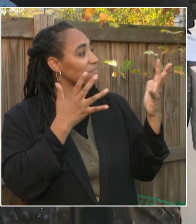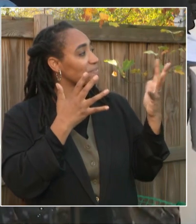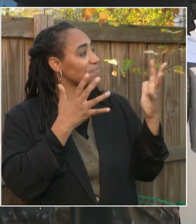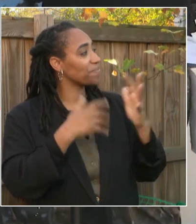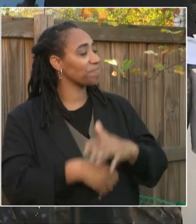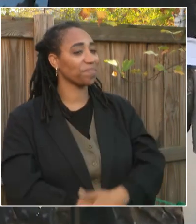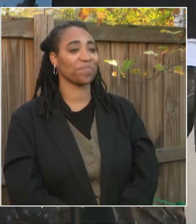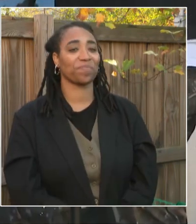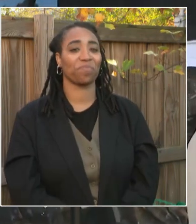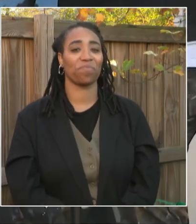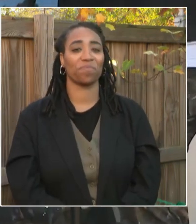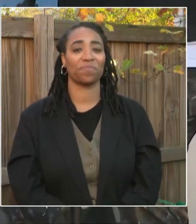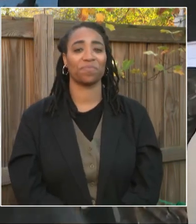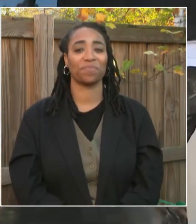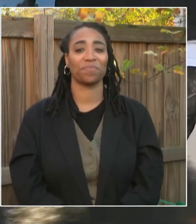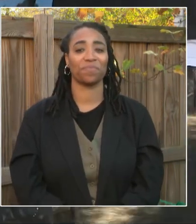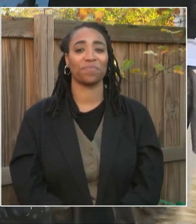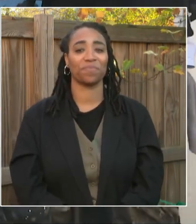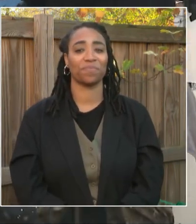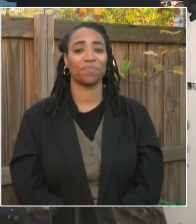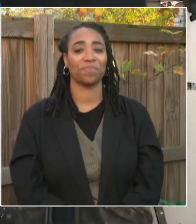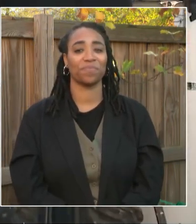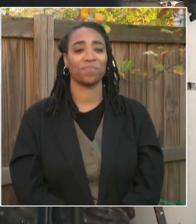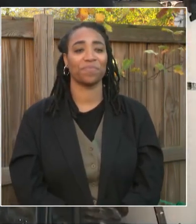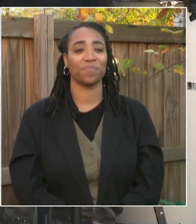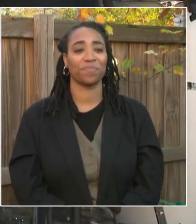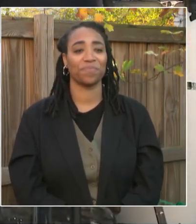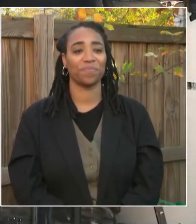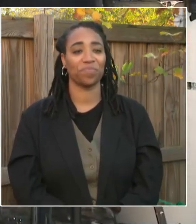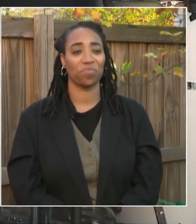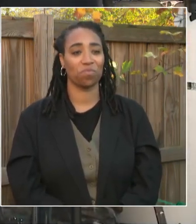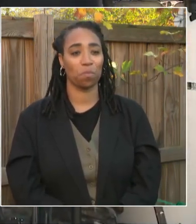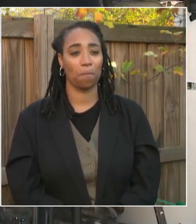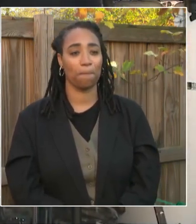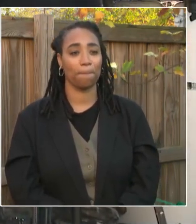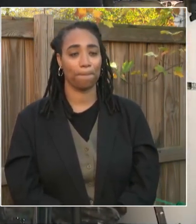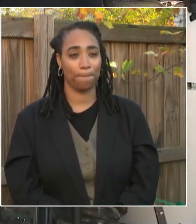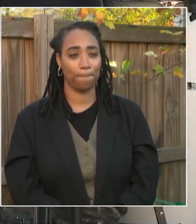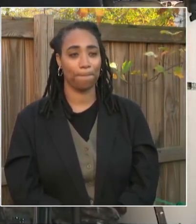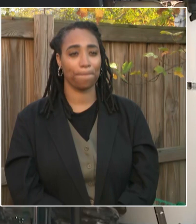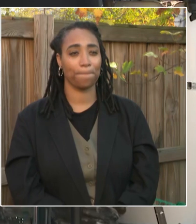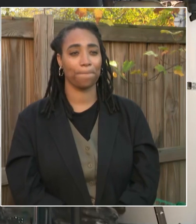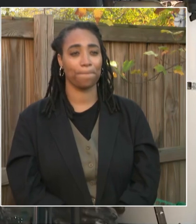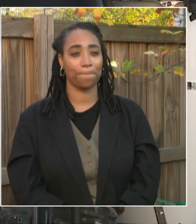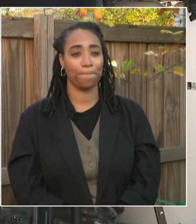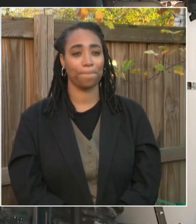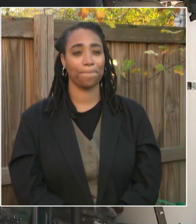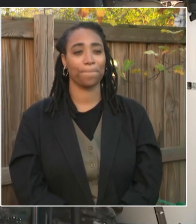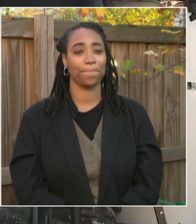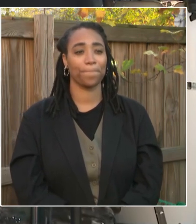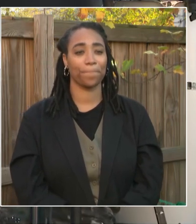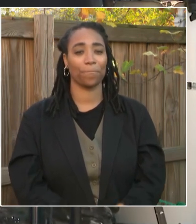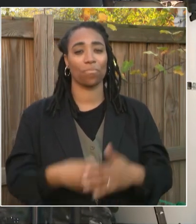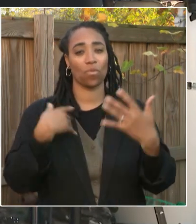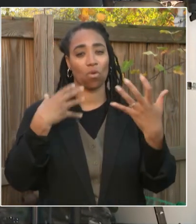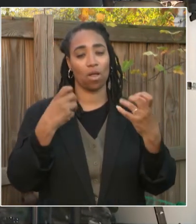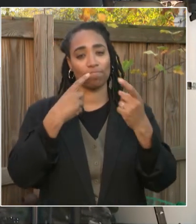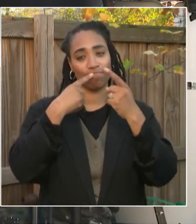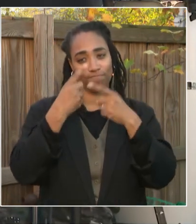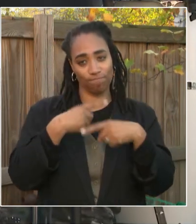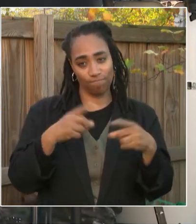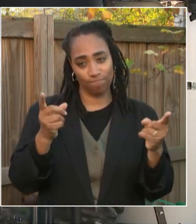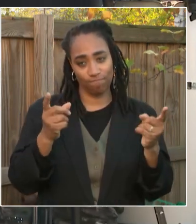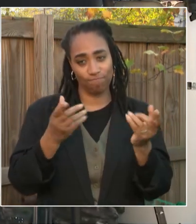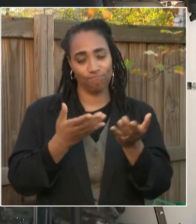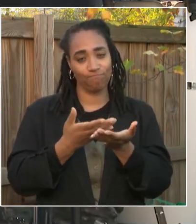Amen. Before I announce our next person, I do want to send a shout out that we have just a general of the region, and